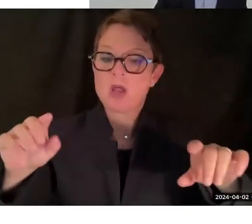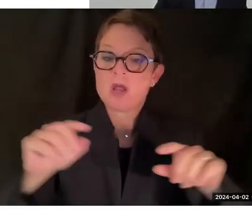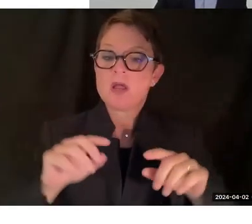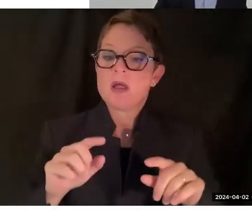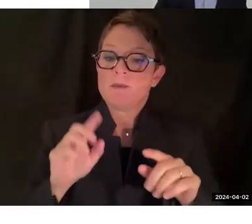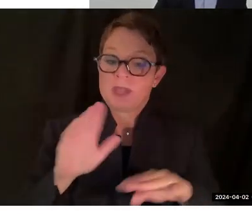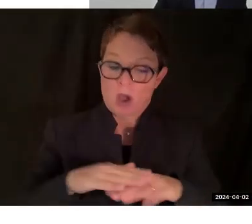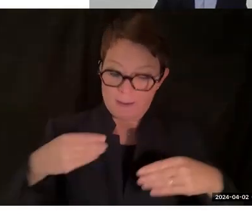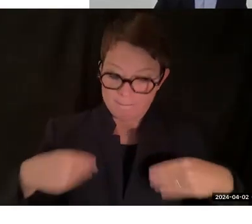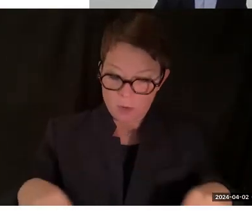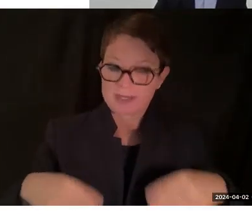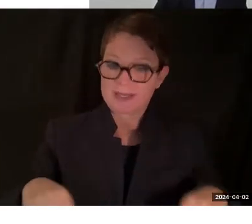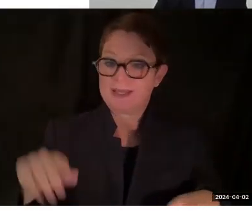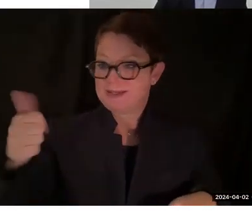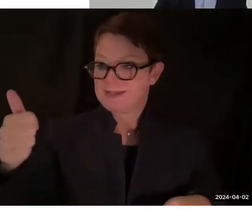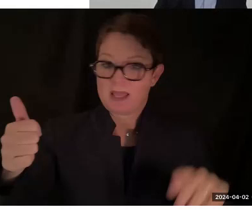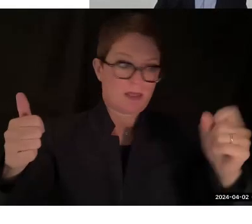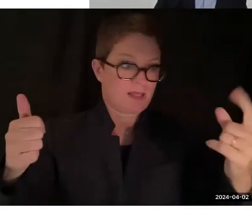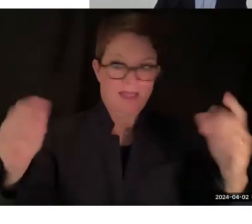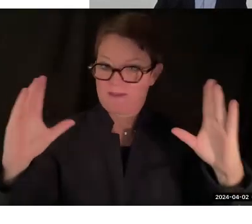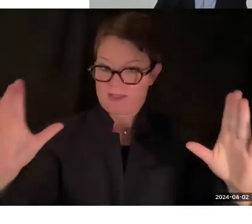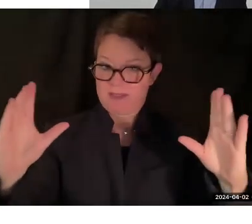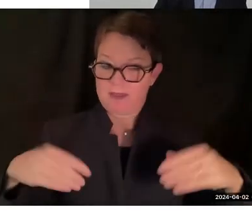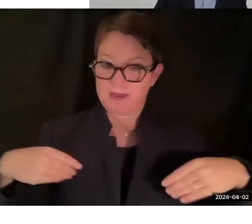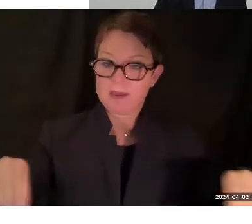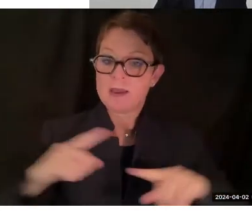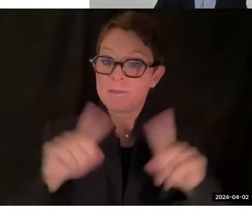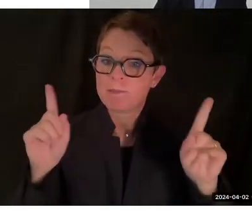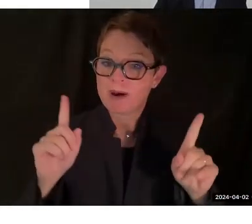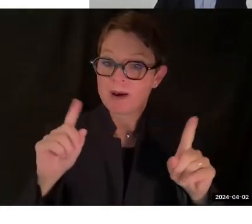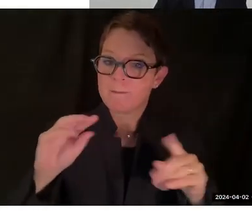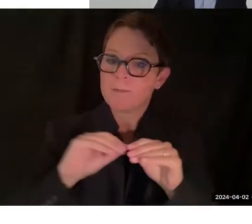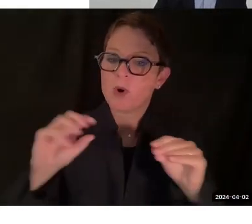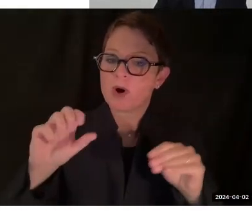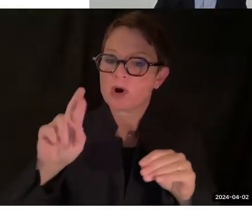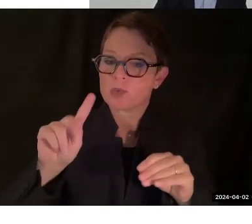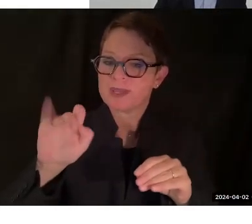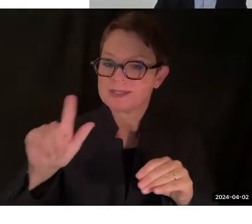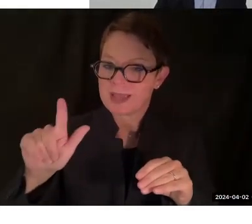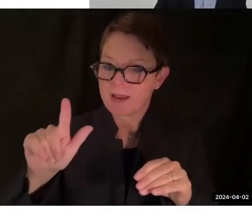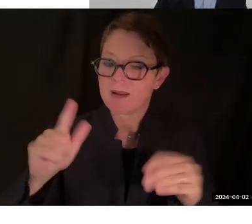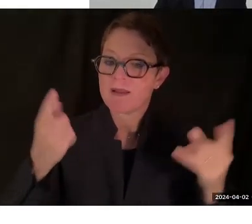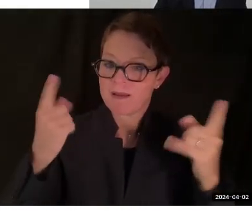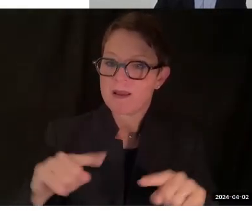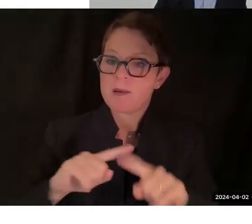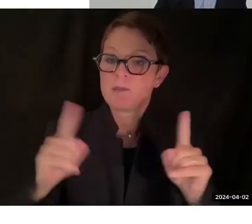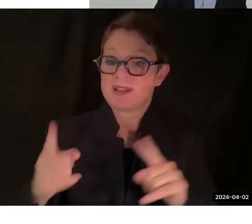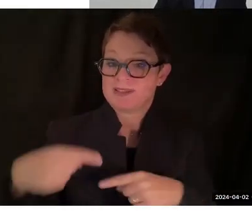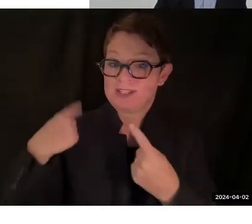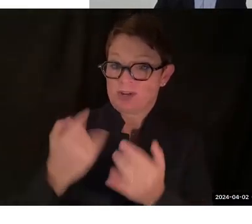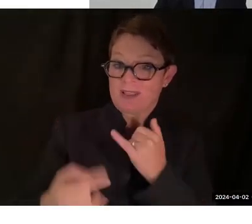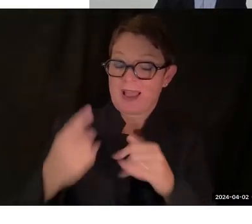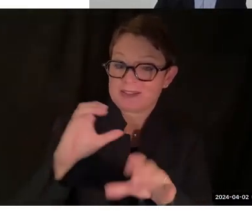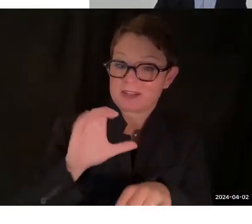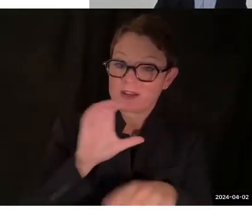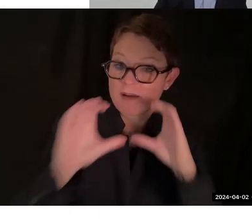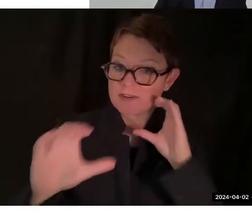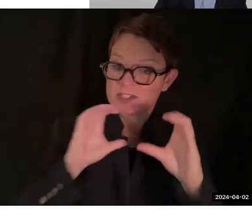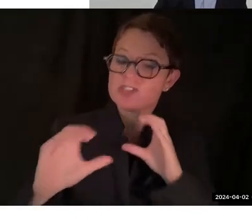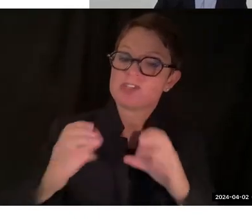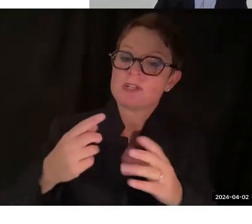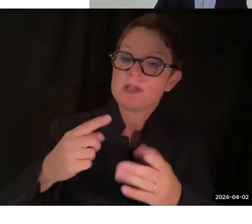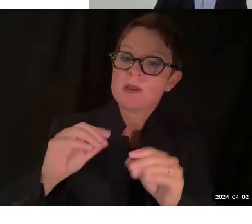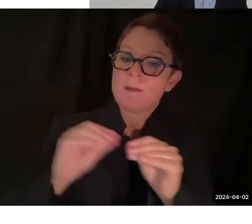Market, to 10th and 11th, but especially since the last conversation that we've had, opportunities to increase